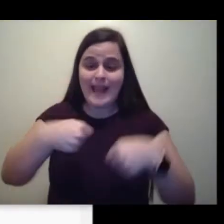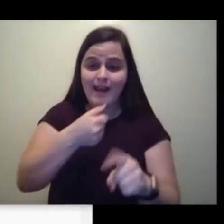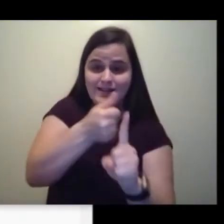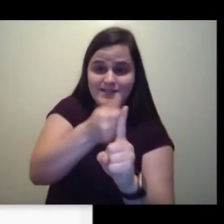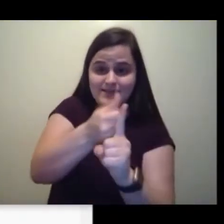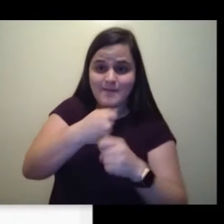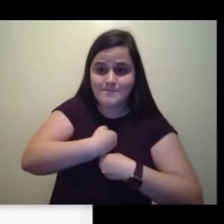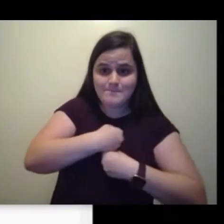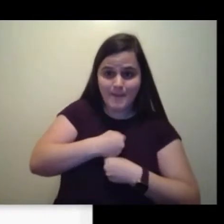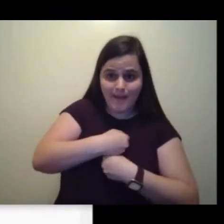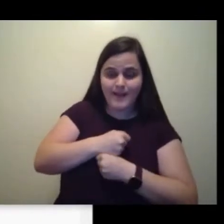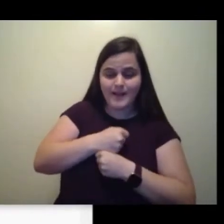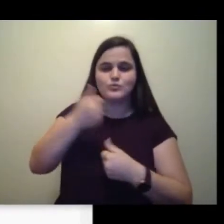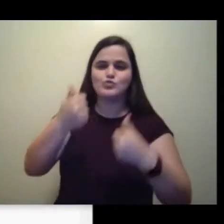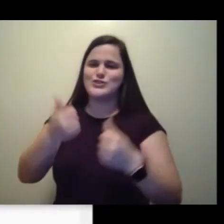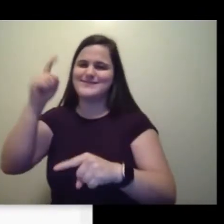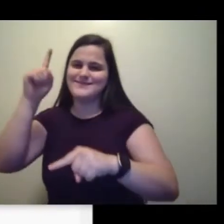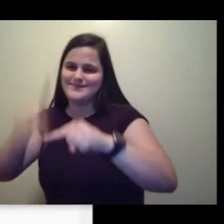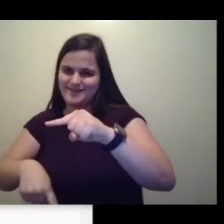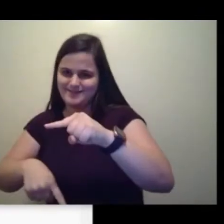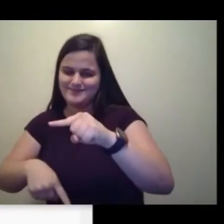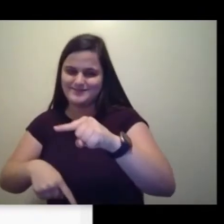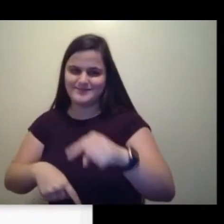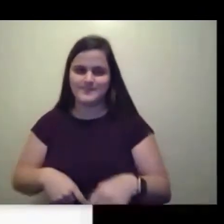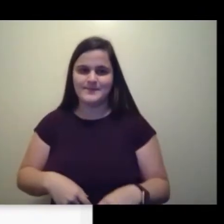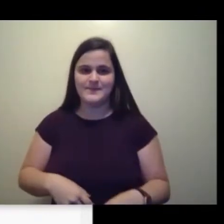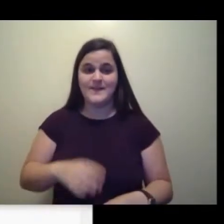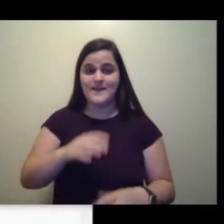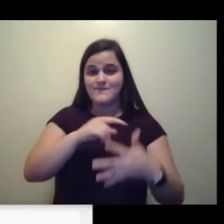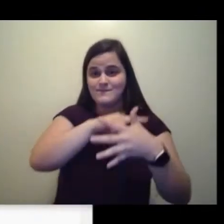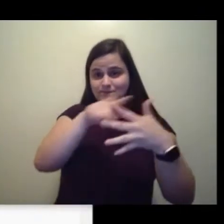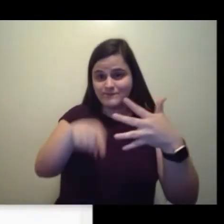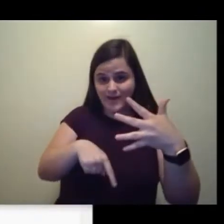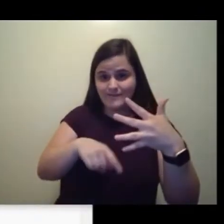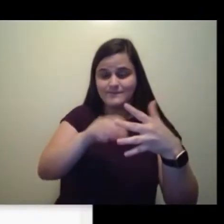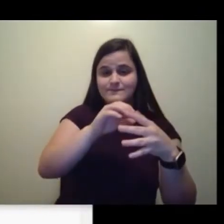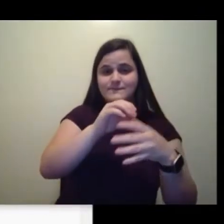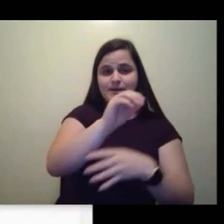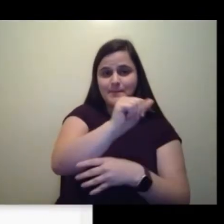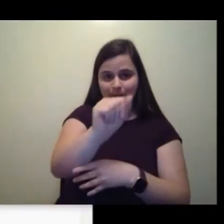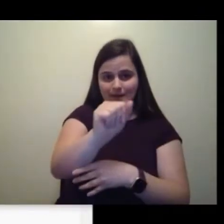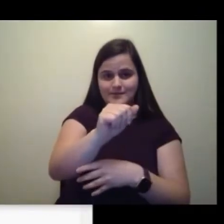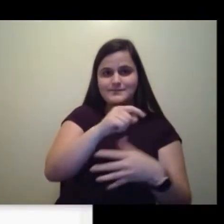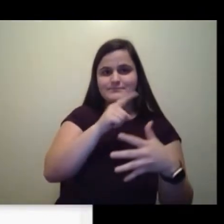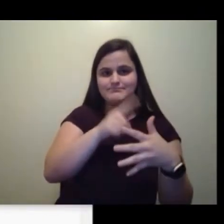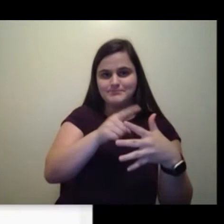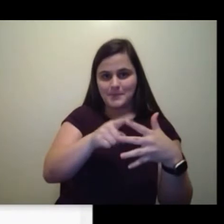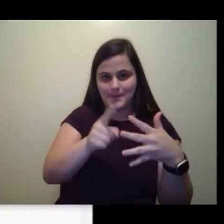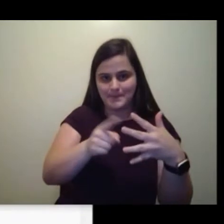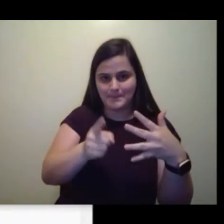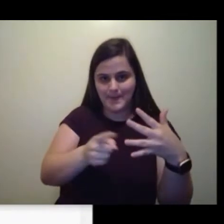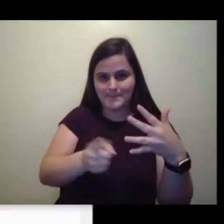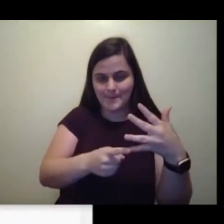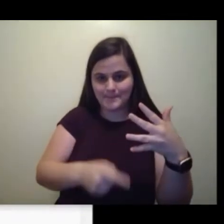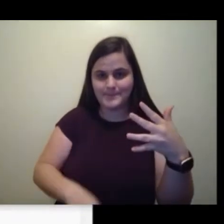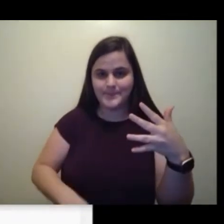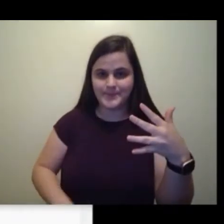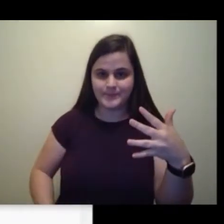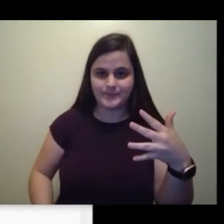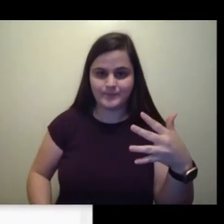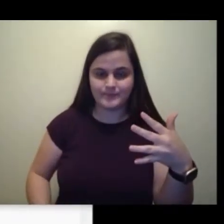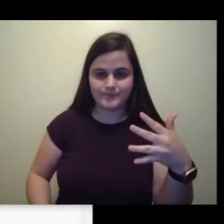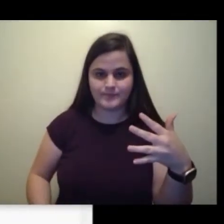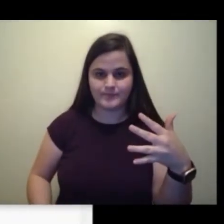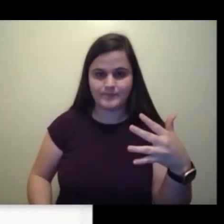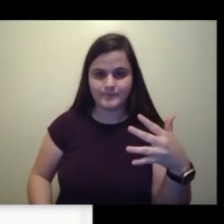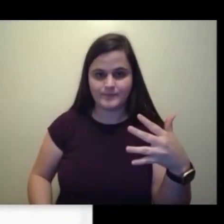we can't. There are 5 amino acids, alanine, asparagine, aspartic acid, glutamic